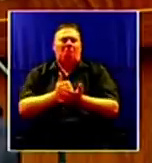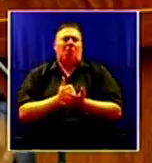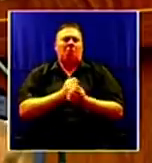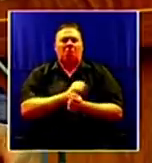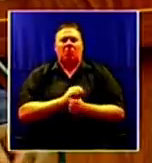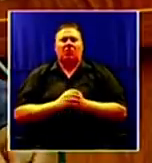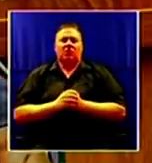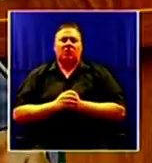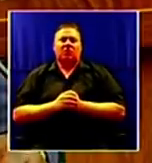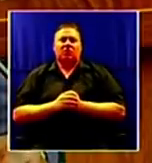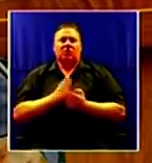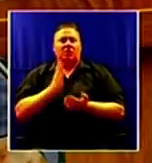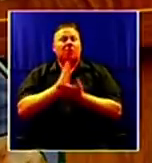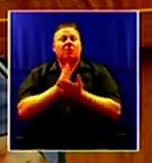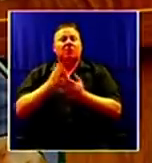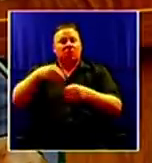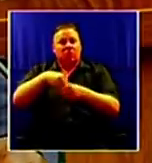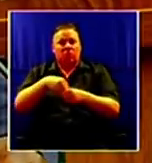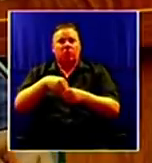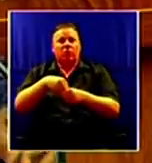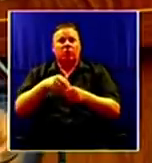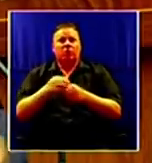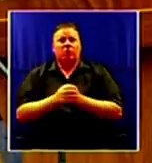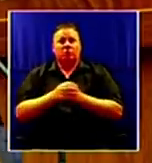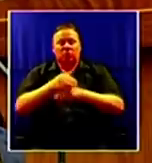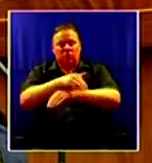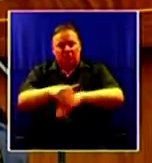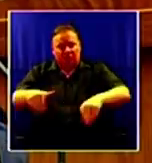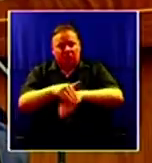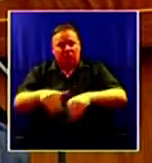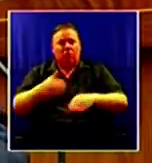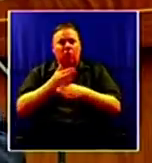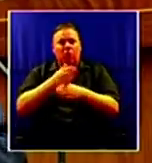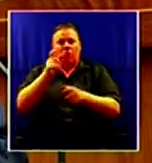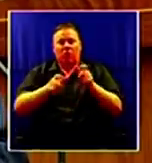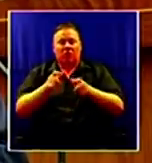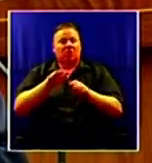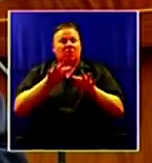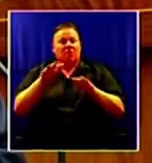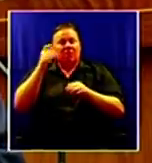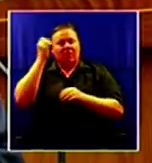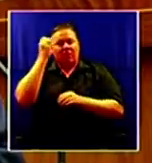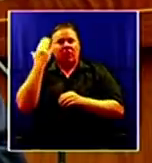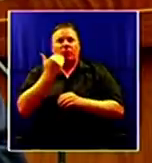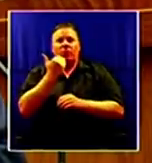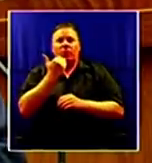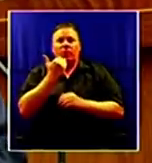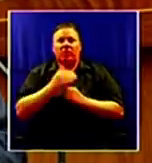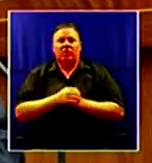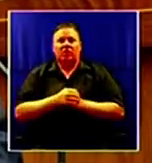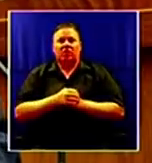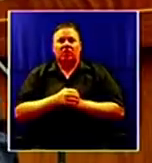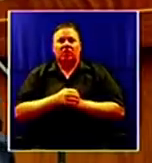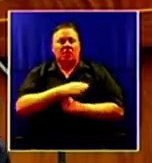I must include amongst the frontline workers that we normally forget, these are the